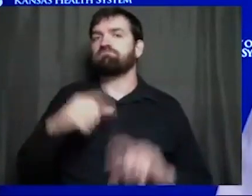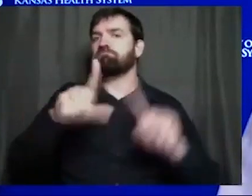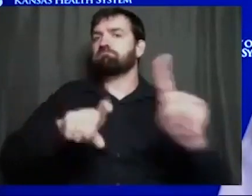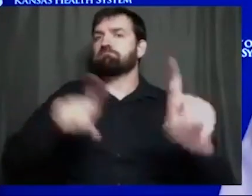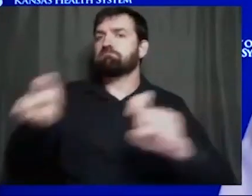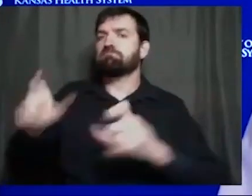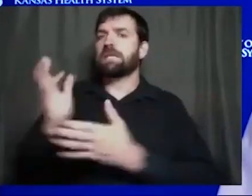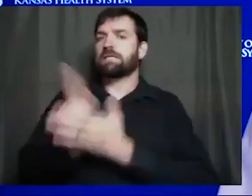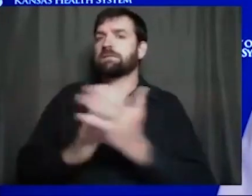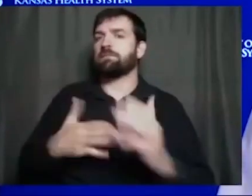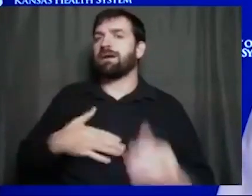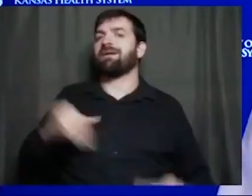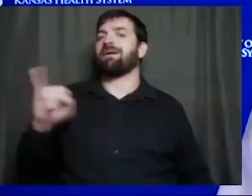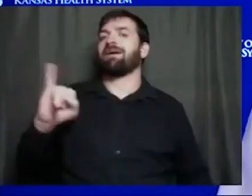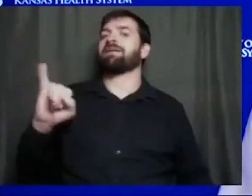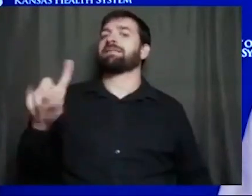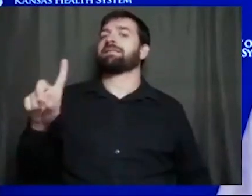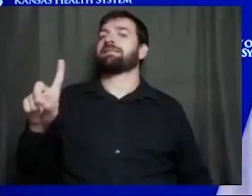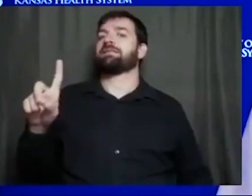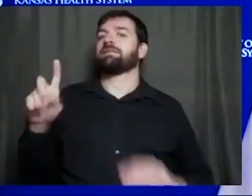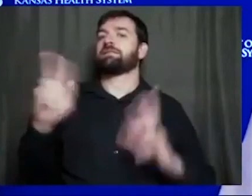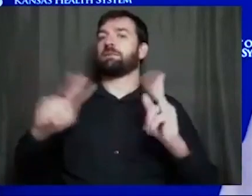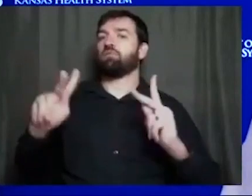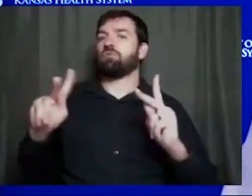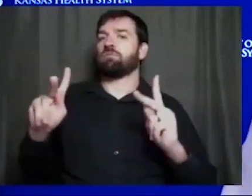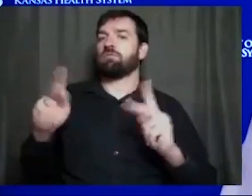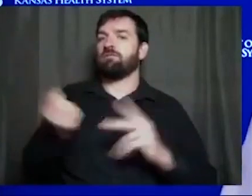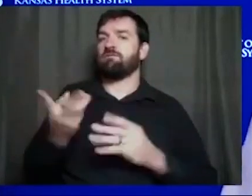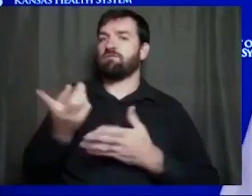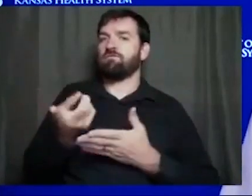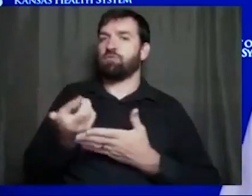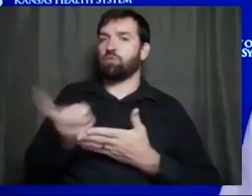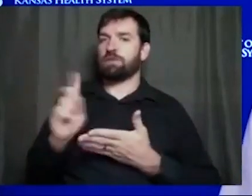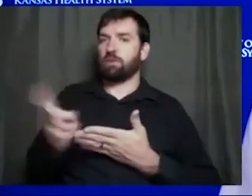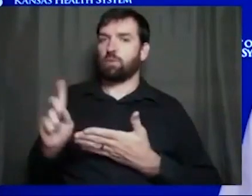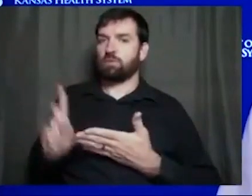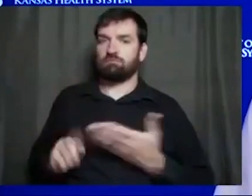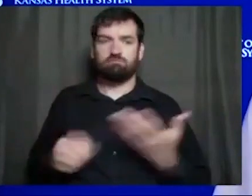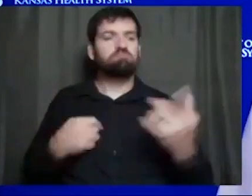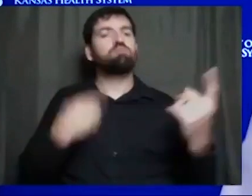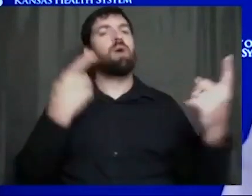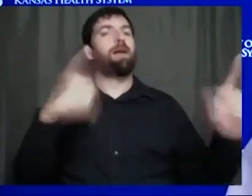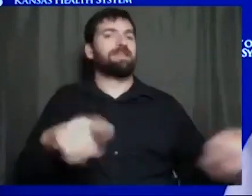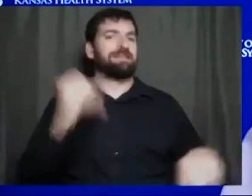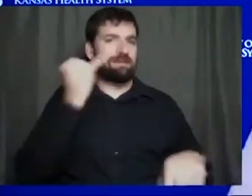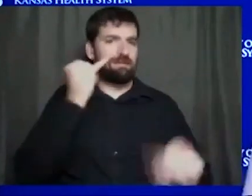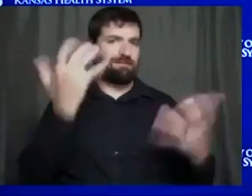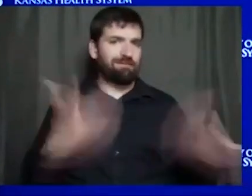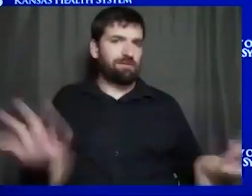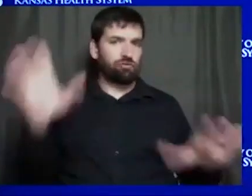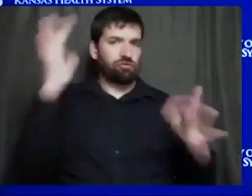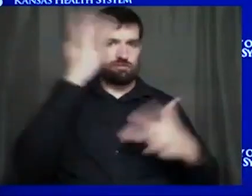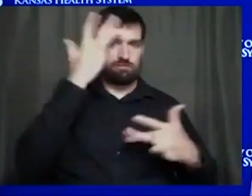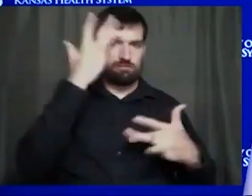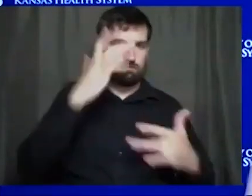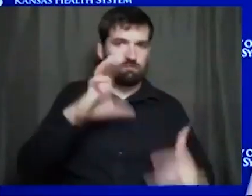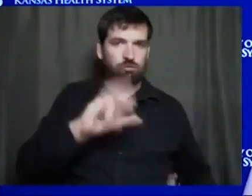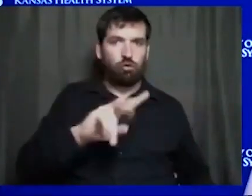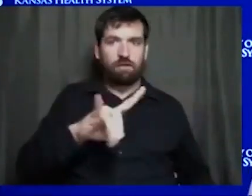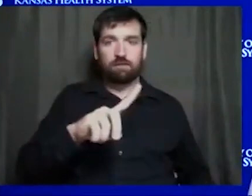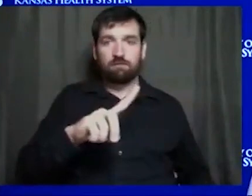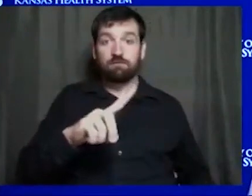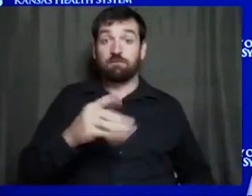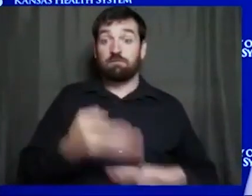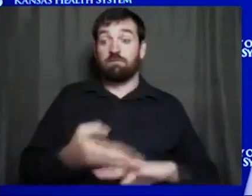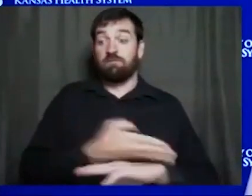a couple weeks ago. I don't think we know. I think that's a very good question. What happens if you've had COVID in the past? Especially before the turn of the year, before